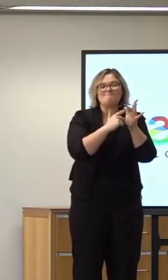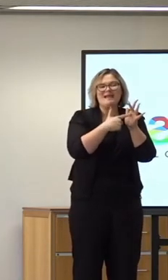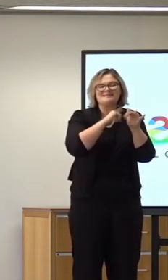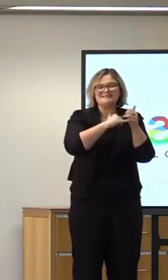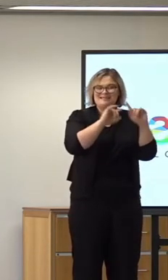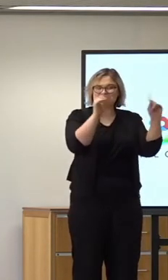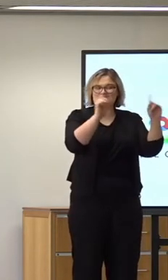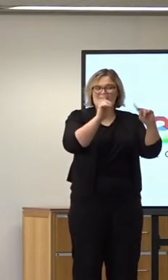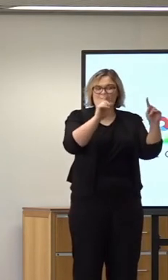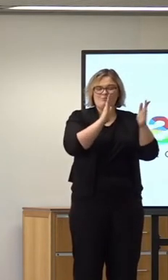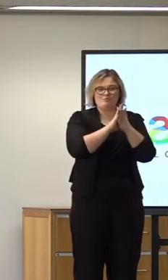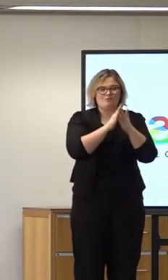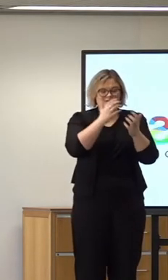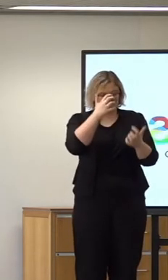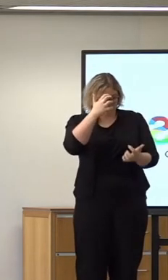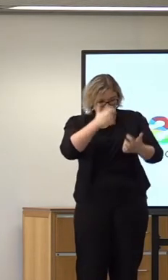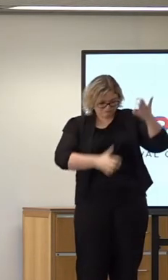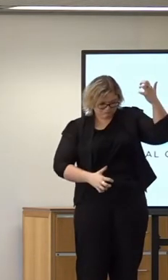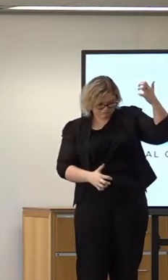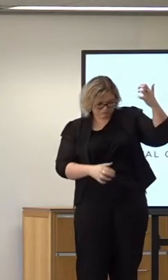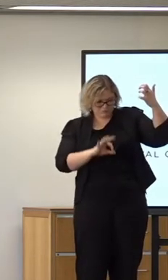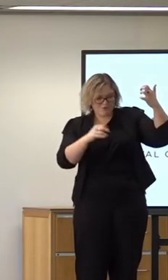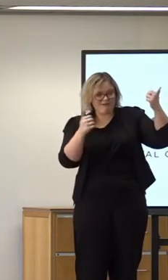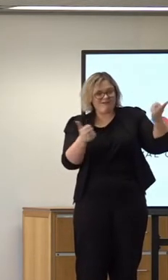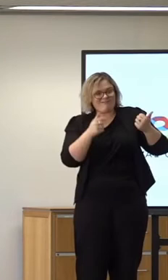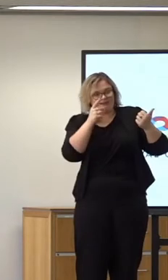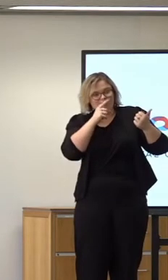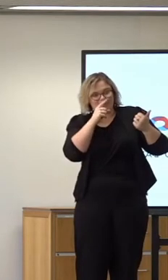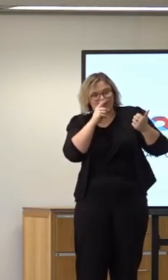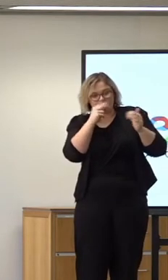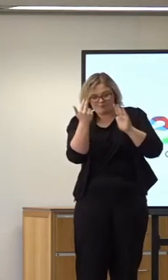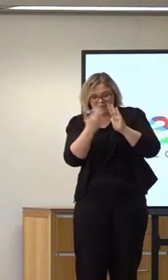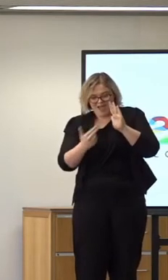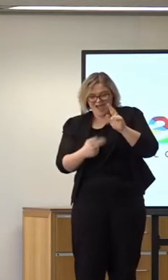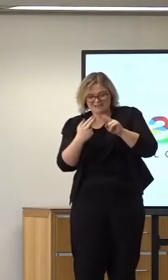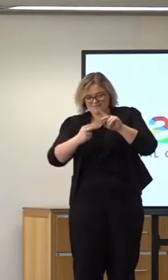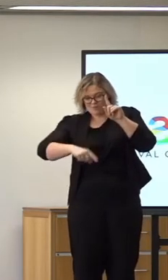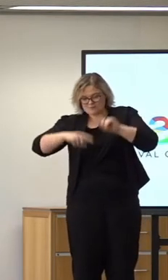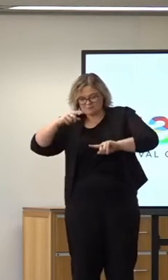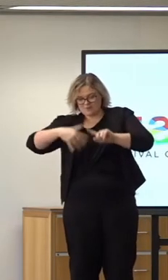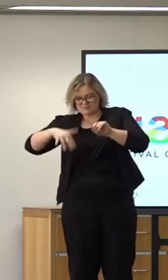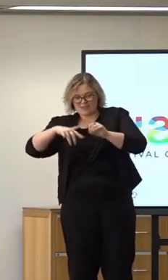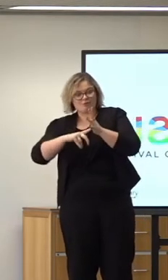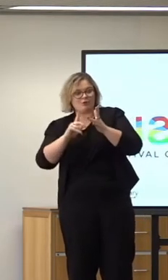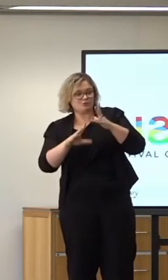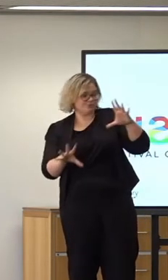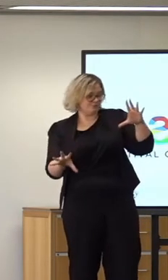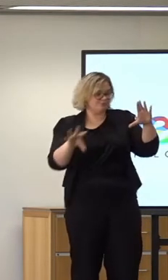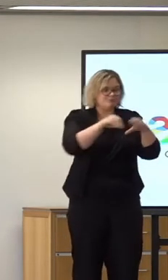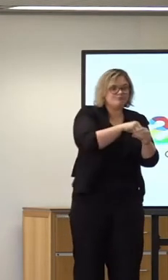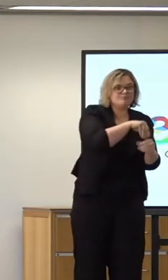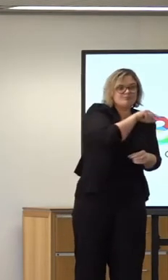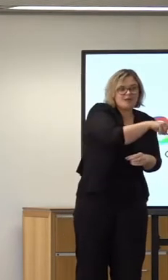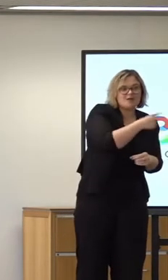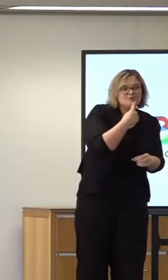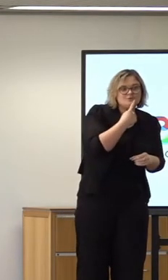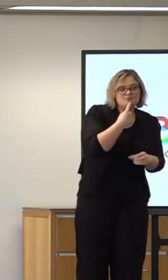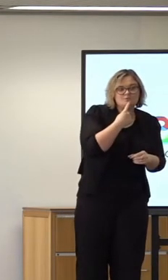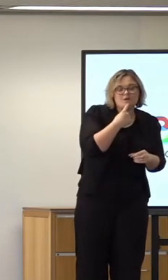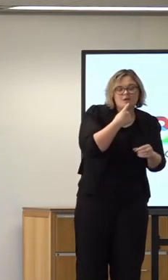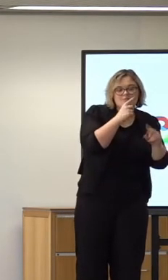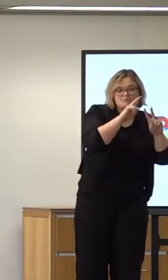the disproportionately low take up or ability for artists from diverse and First Nations background to inhabit that space, you know,